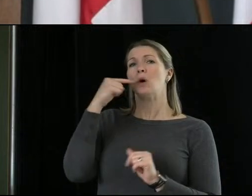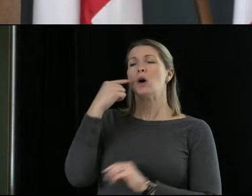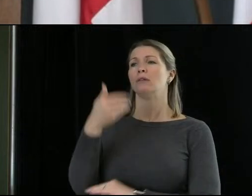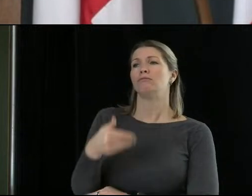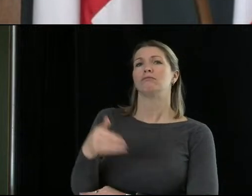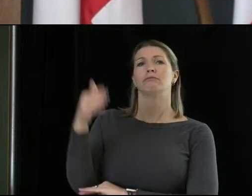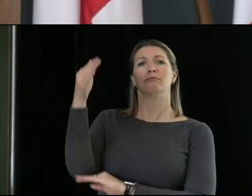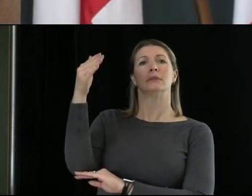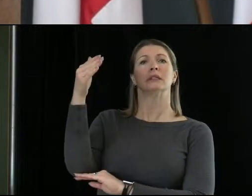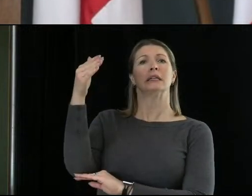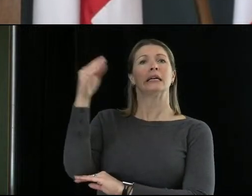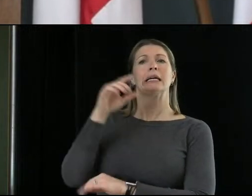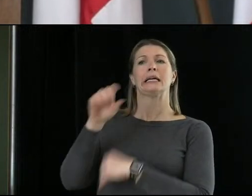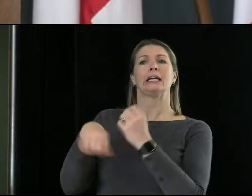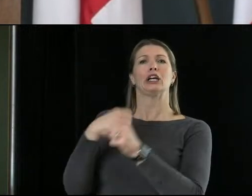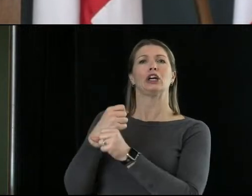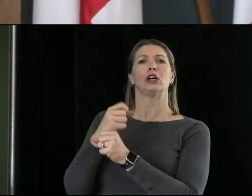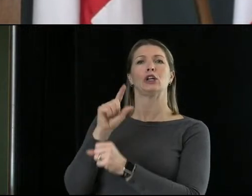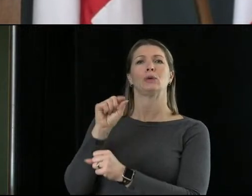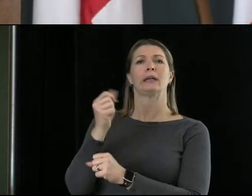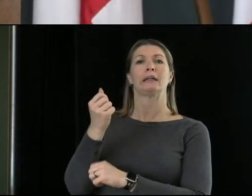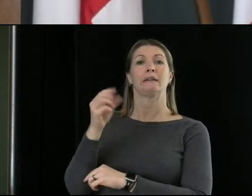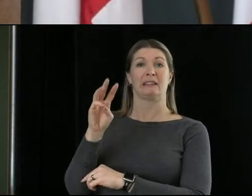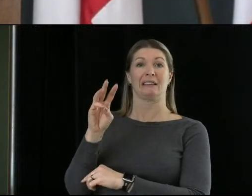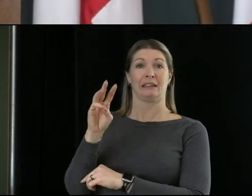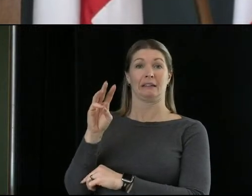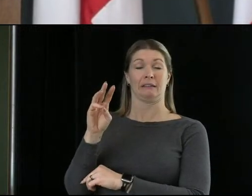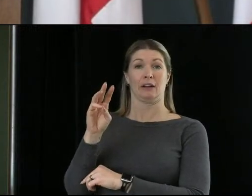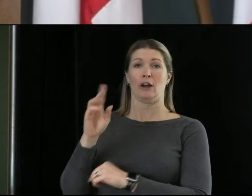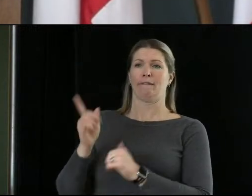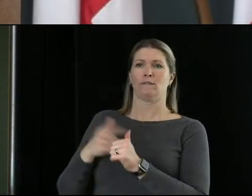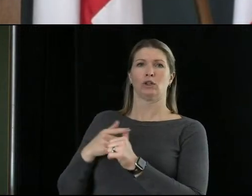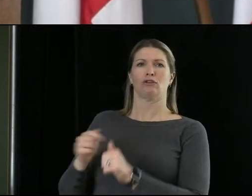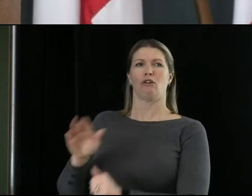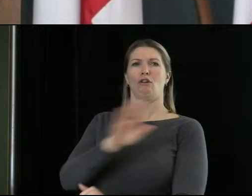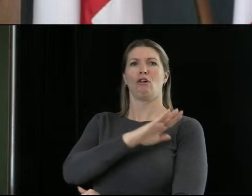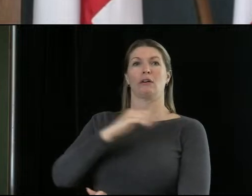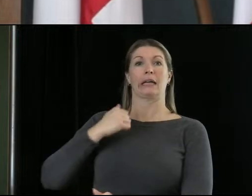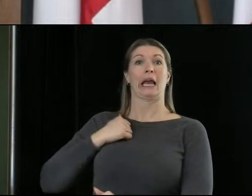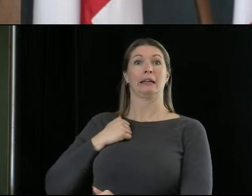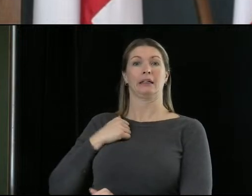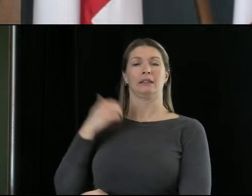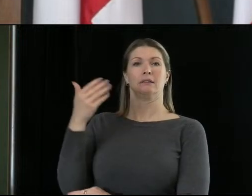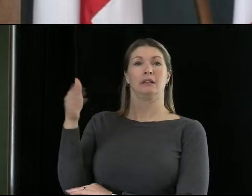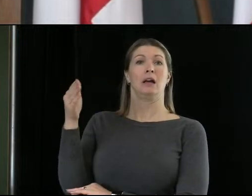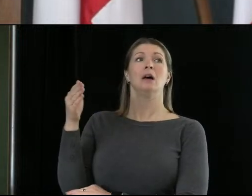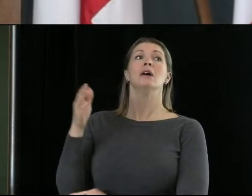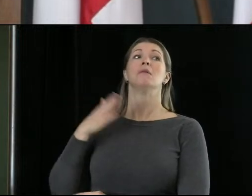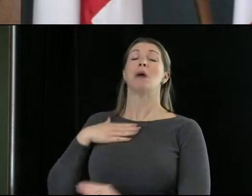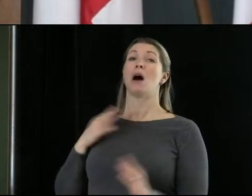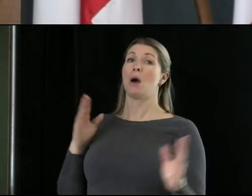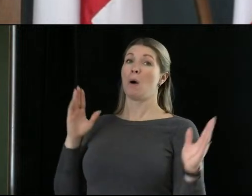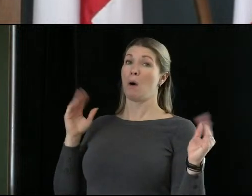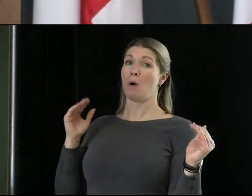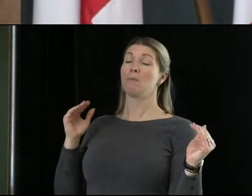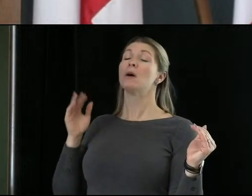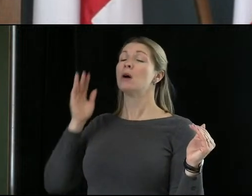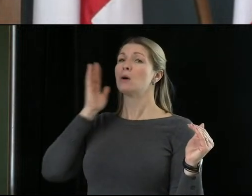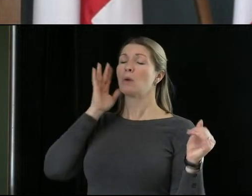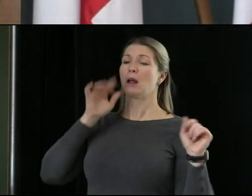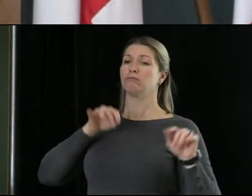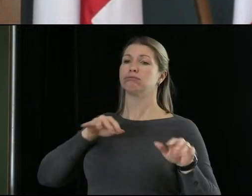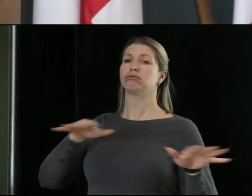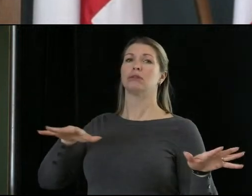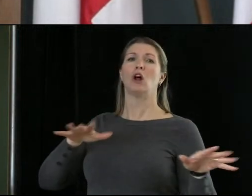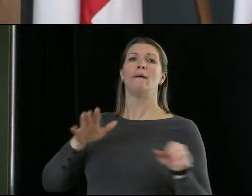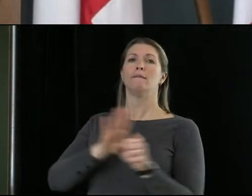2016. And it is my hope that eventually it will be flown all around the world.